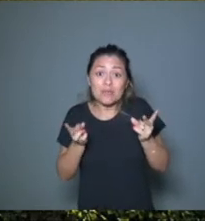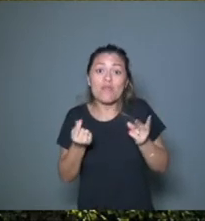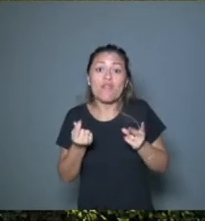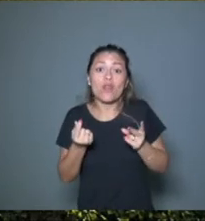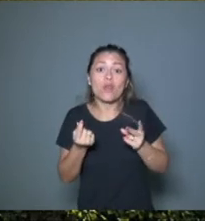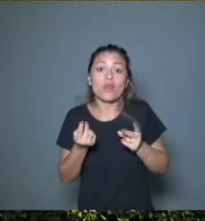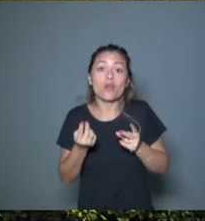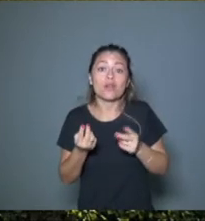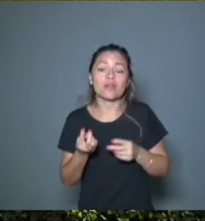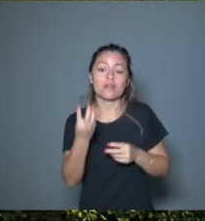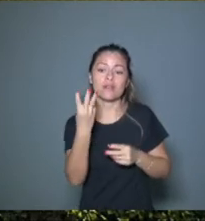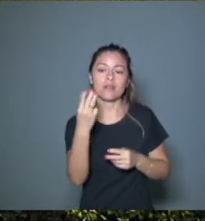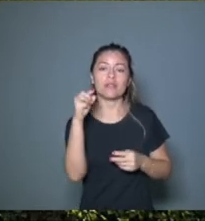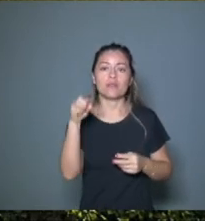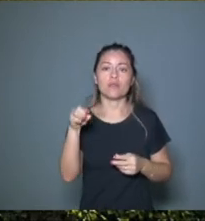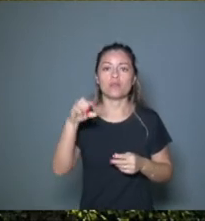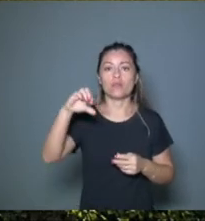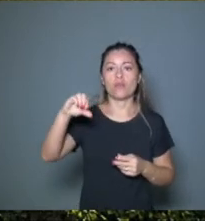is worth almost